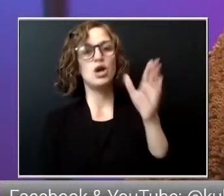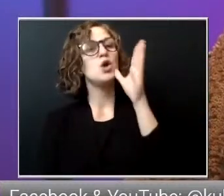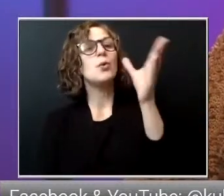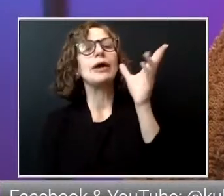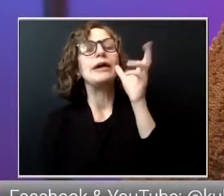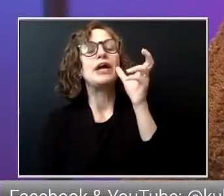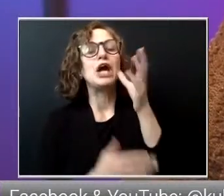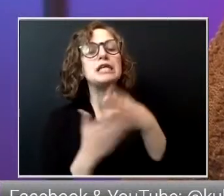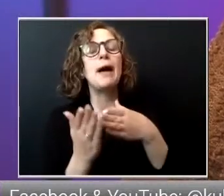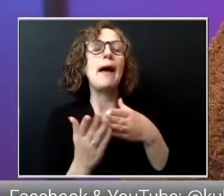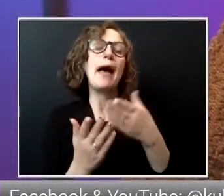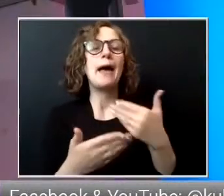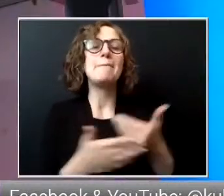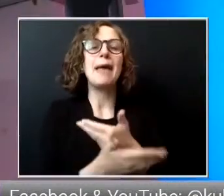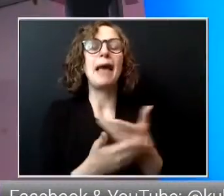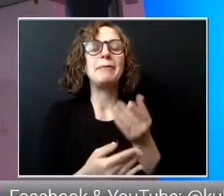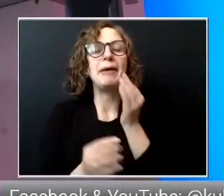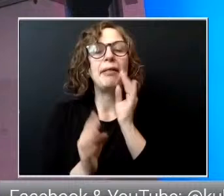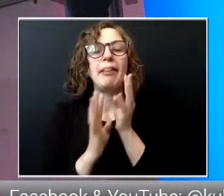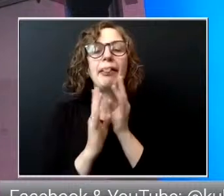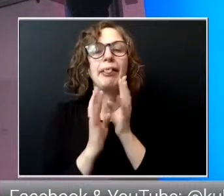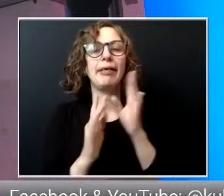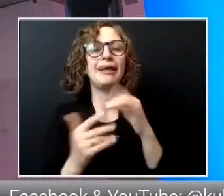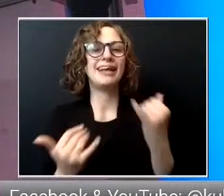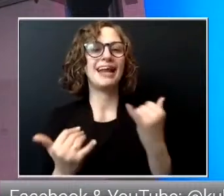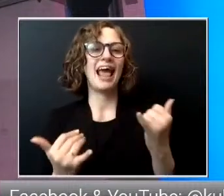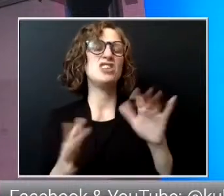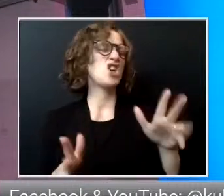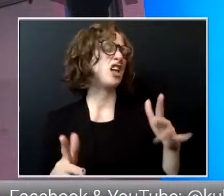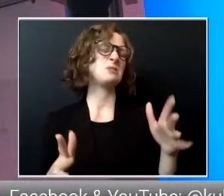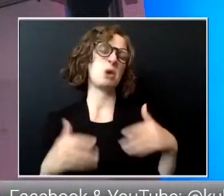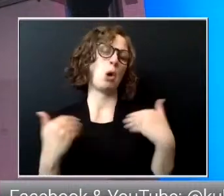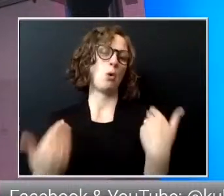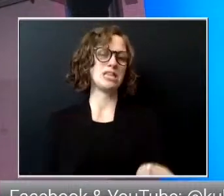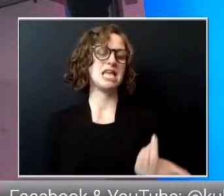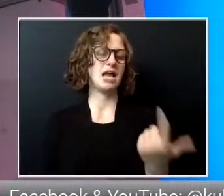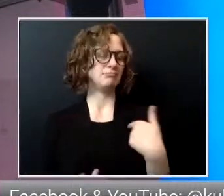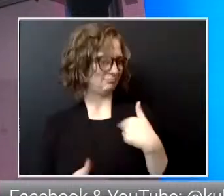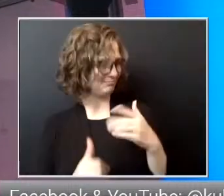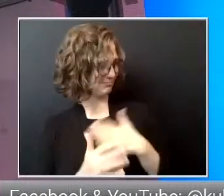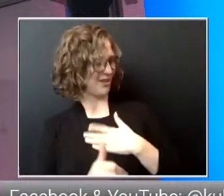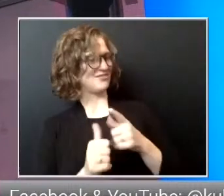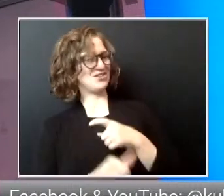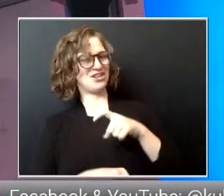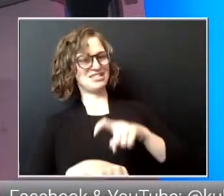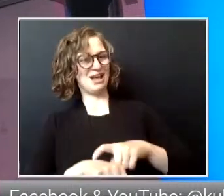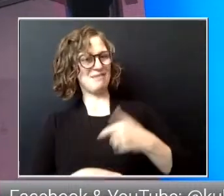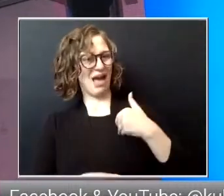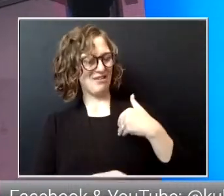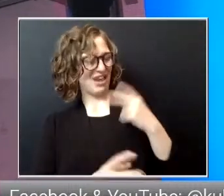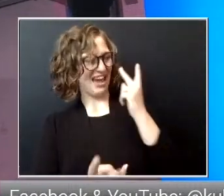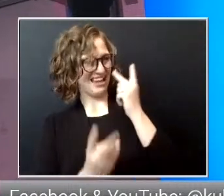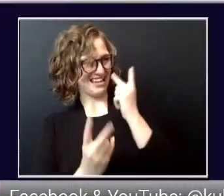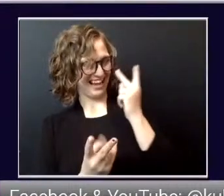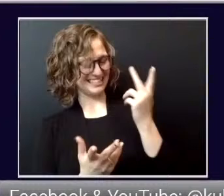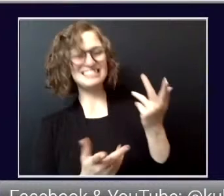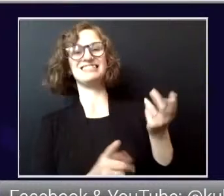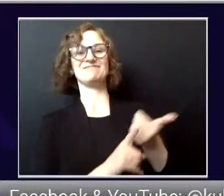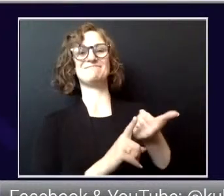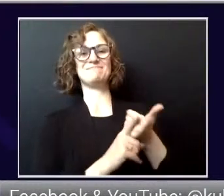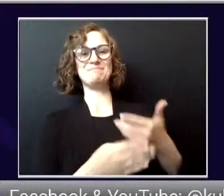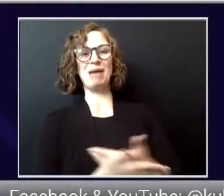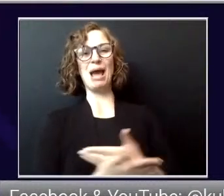this program. Just roll with it because we are loving having, this is my first time having a baby as one of our guests. Yeah. We also have Mallory